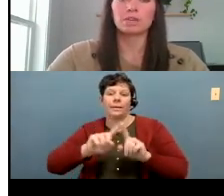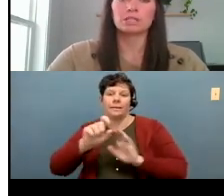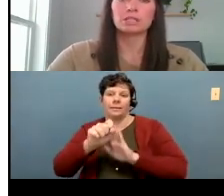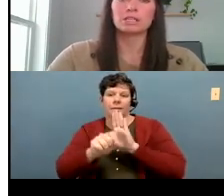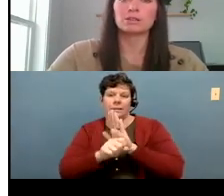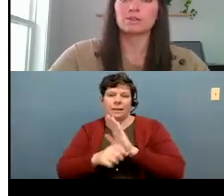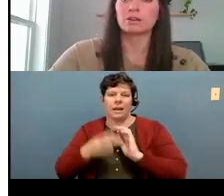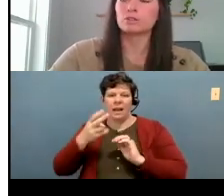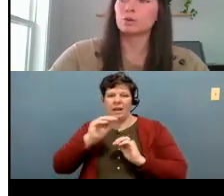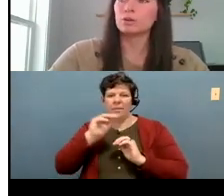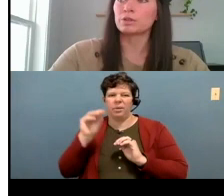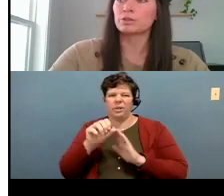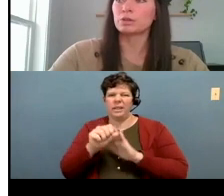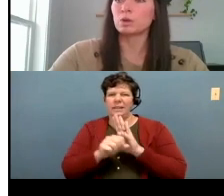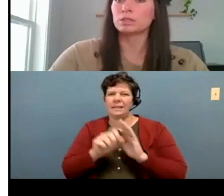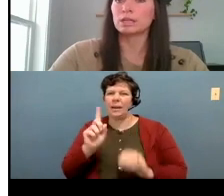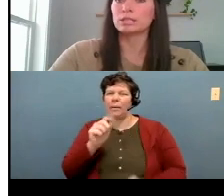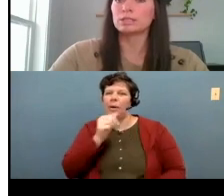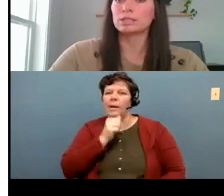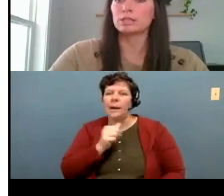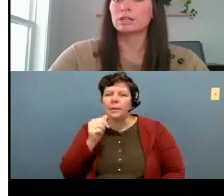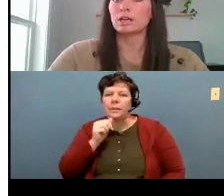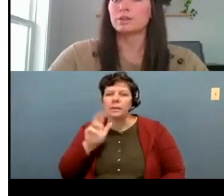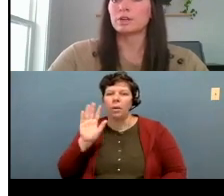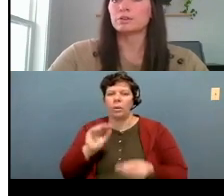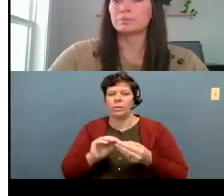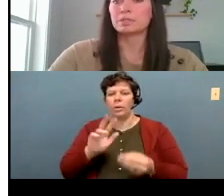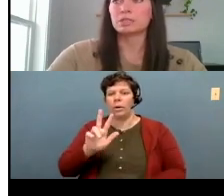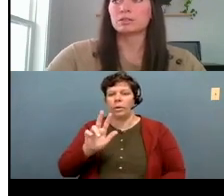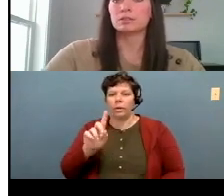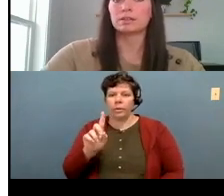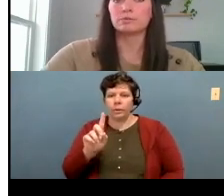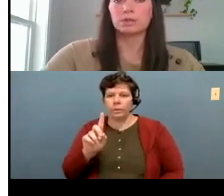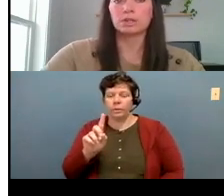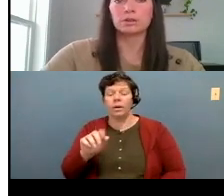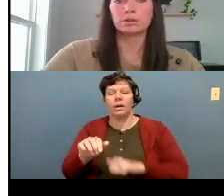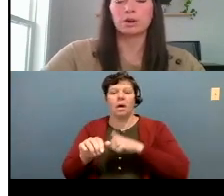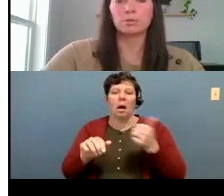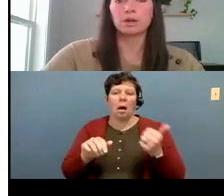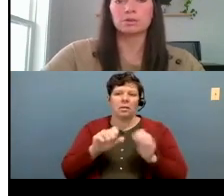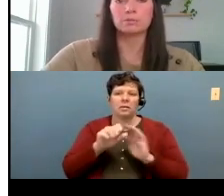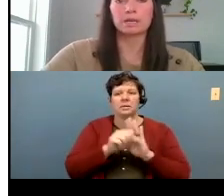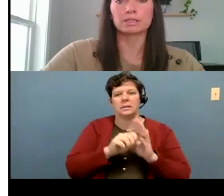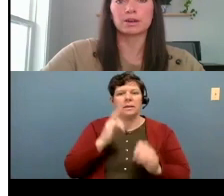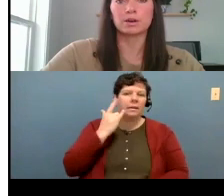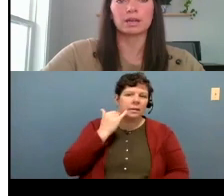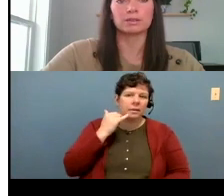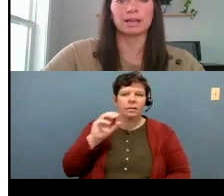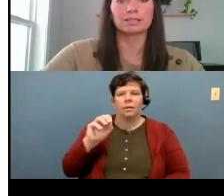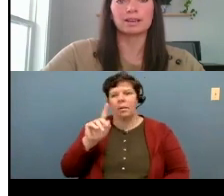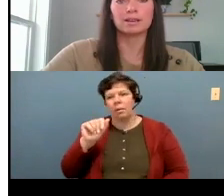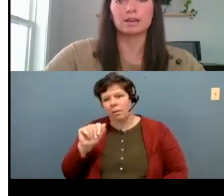of cases is out of Arizona with 31 cases. And then other top states include California, Oklahoma, New Mexico,